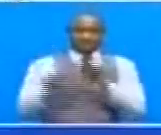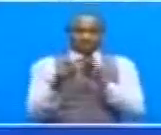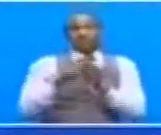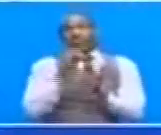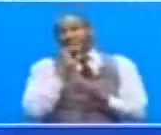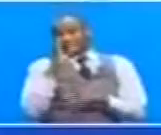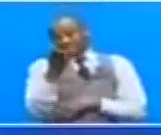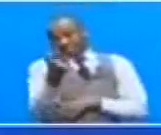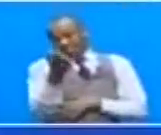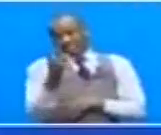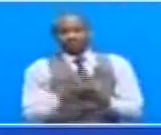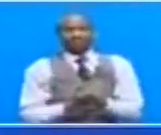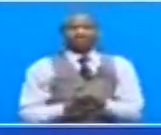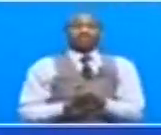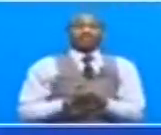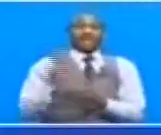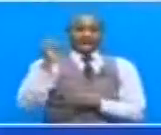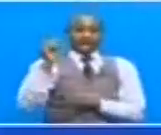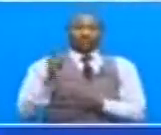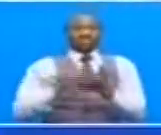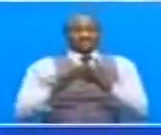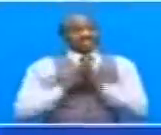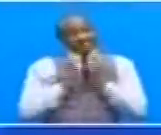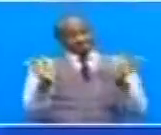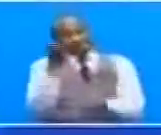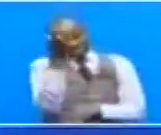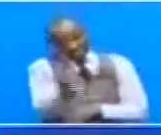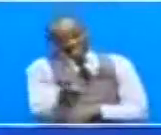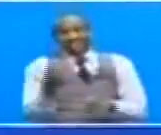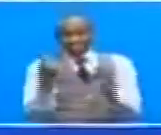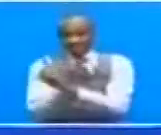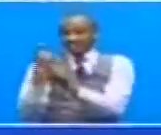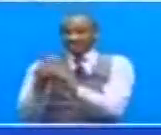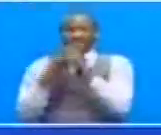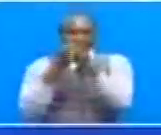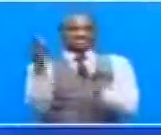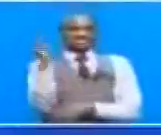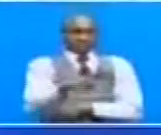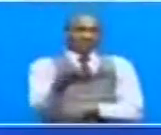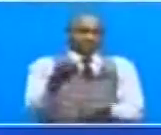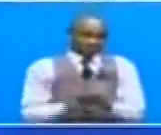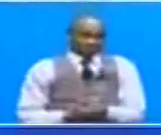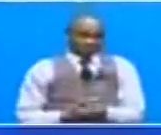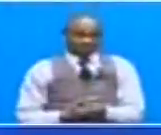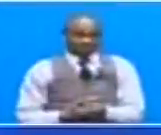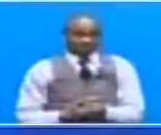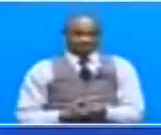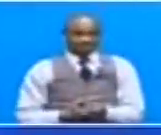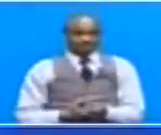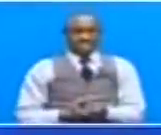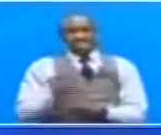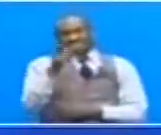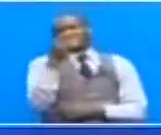Joyce Laboso, KANU Secretary General Nick Salat, among other leaders. Kwa jina la Mungu Baba. The